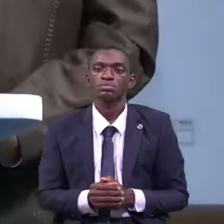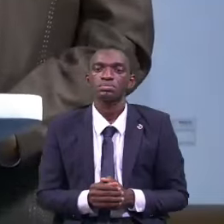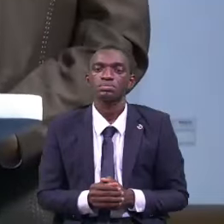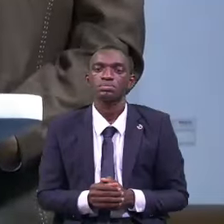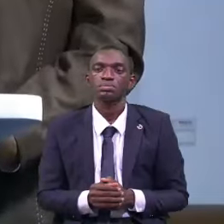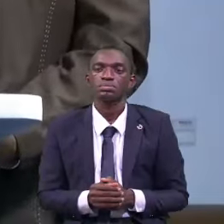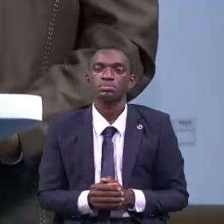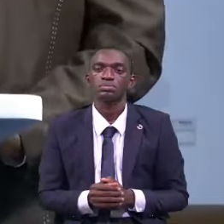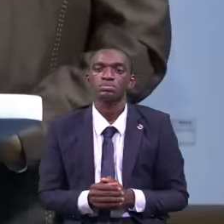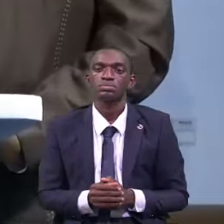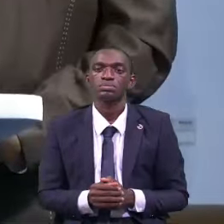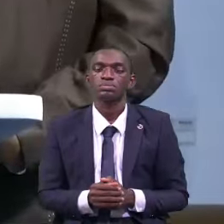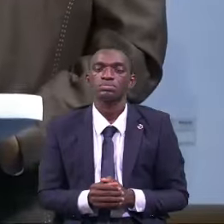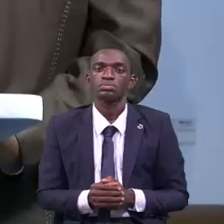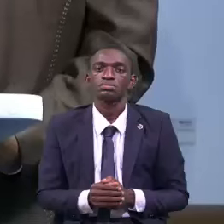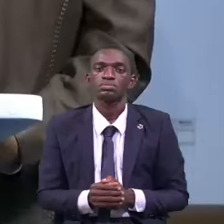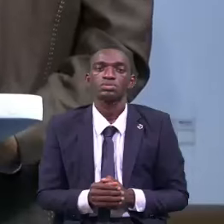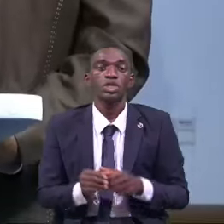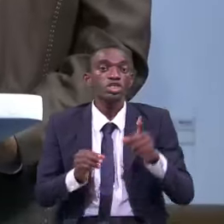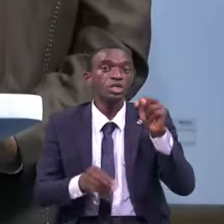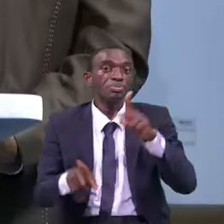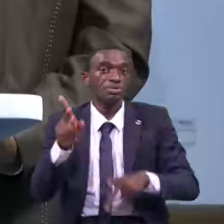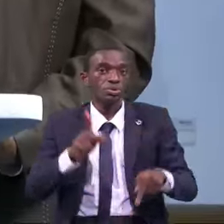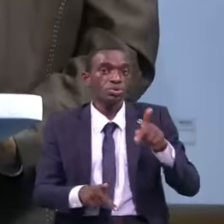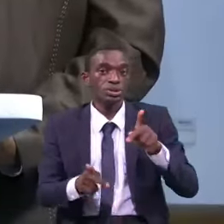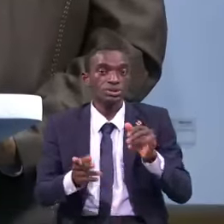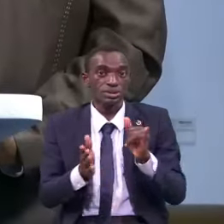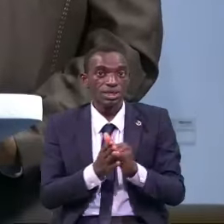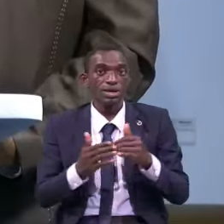So those who have given their life and they are following us,